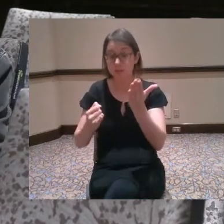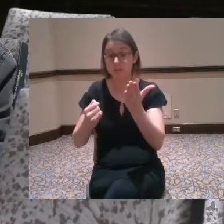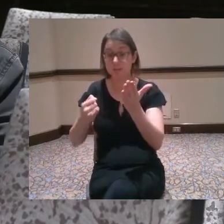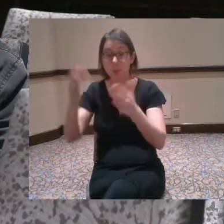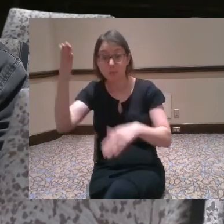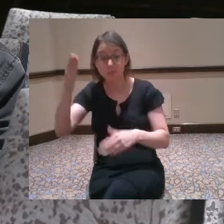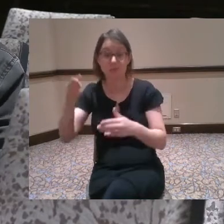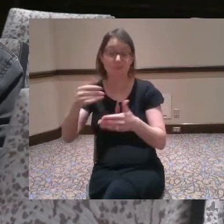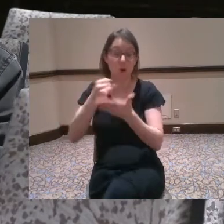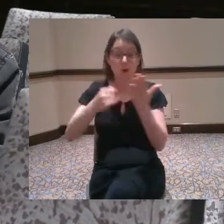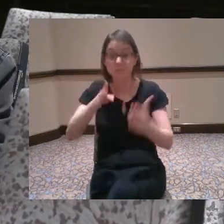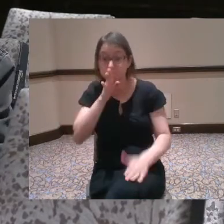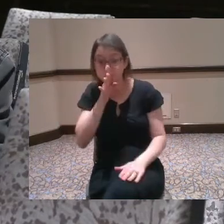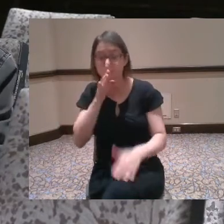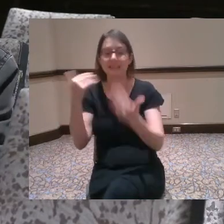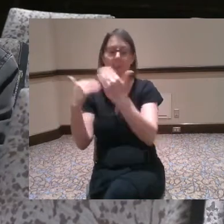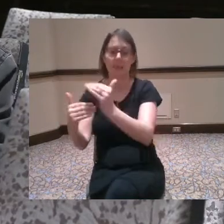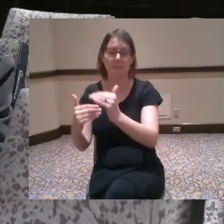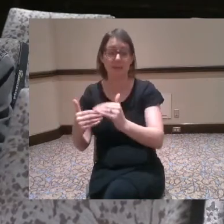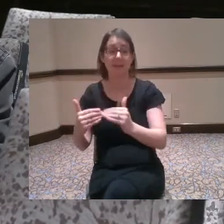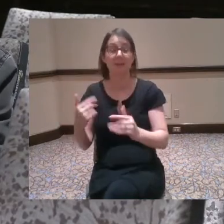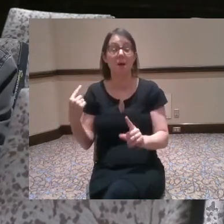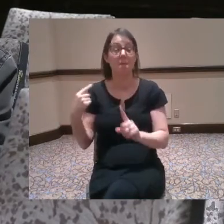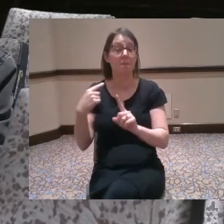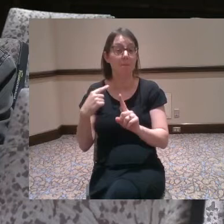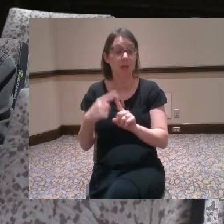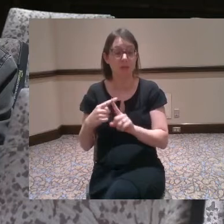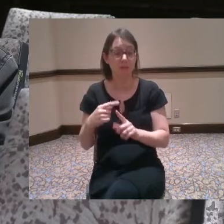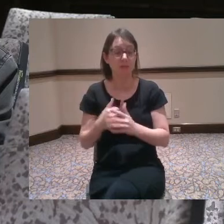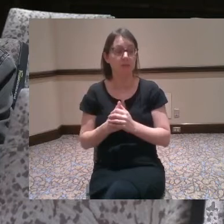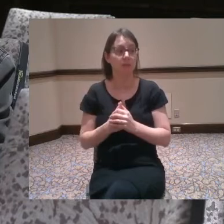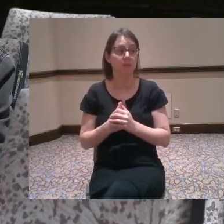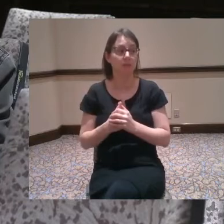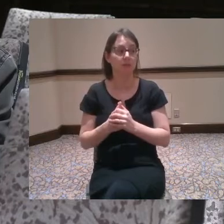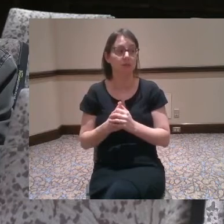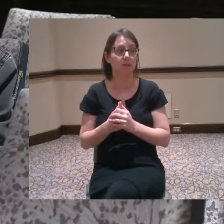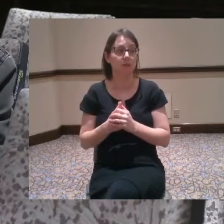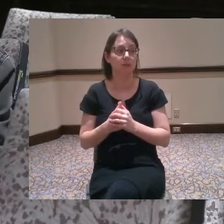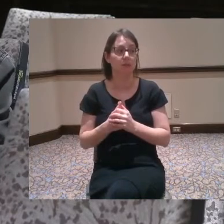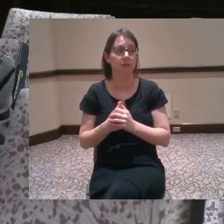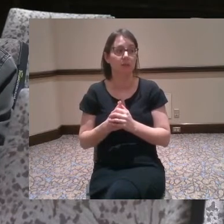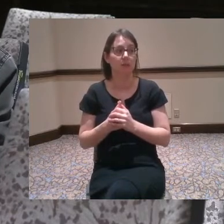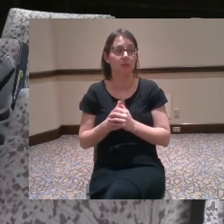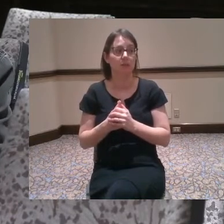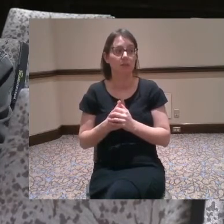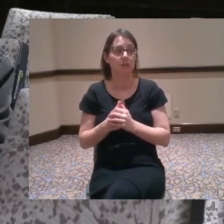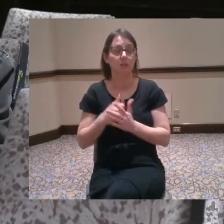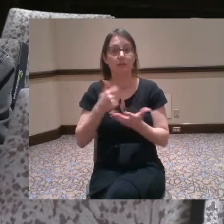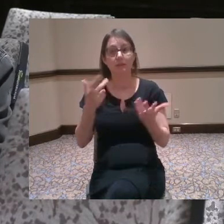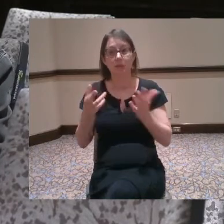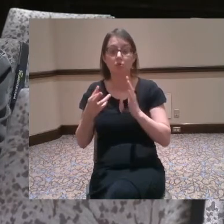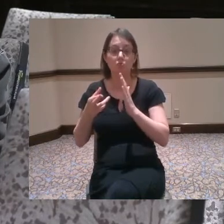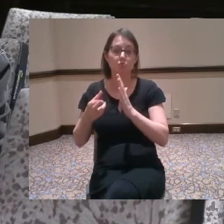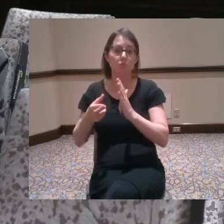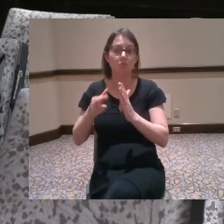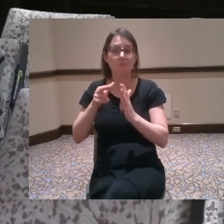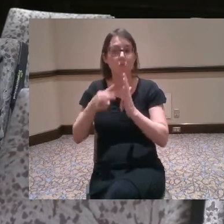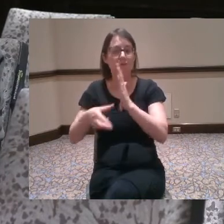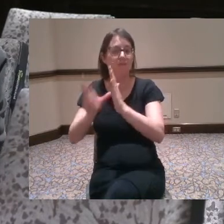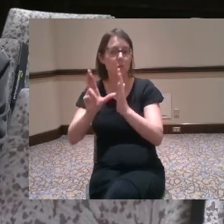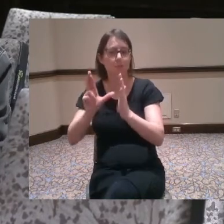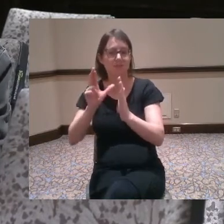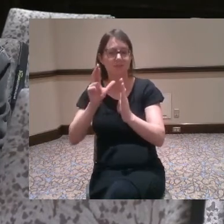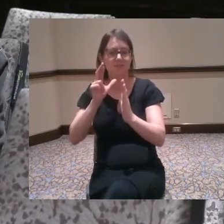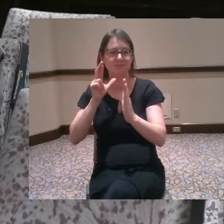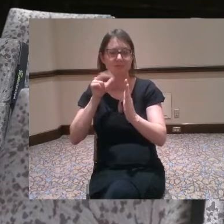was previous. And on top of that, it's oftentimes, you know, not reviews, not that reviews are the end all be all of